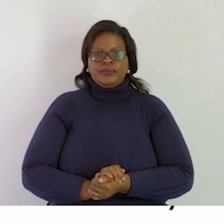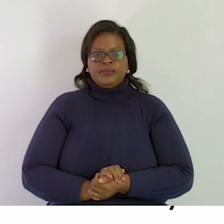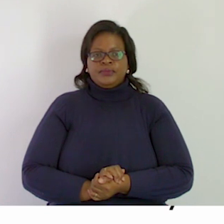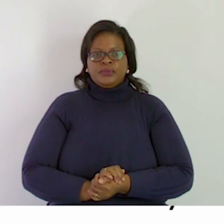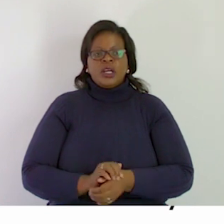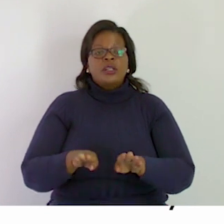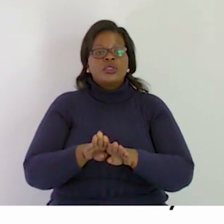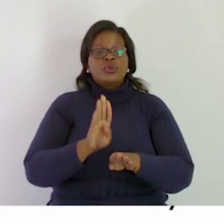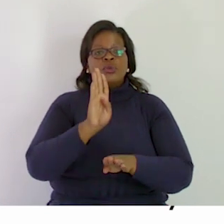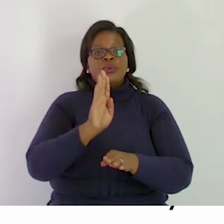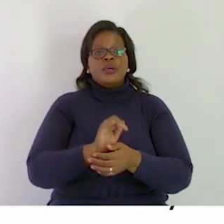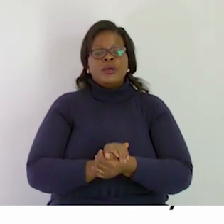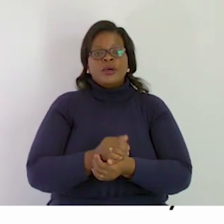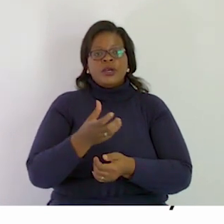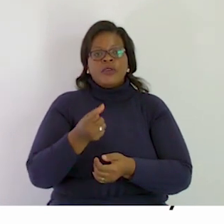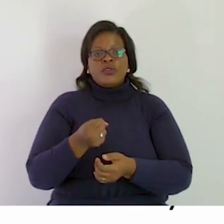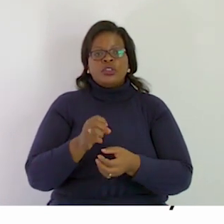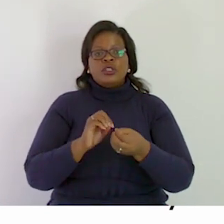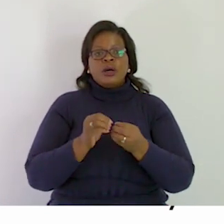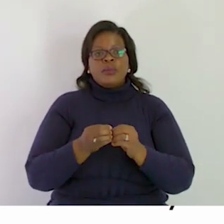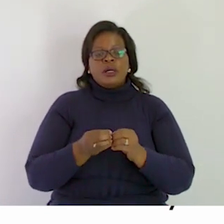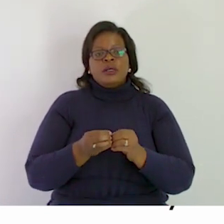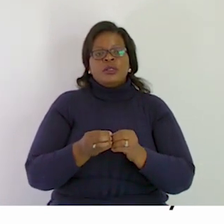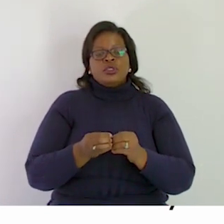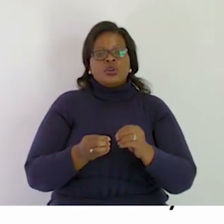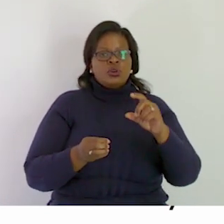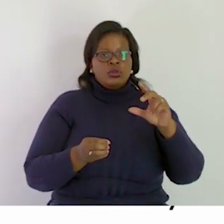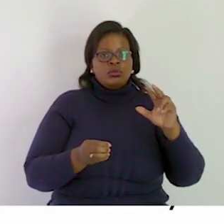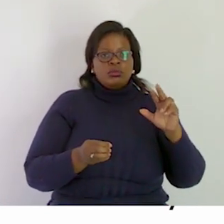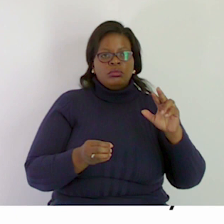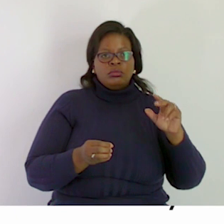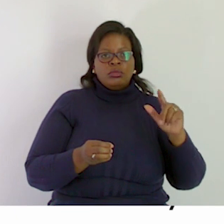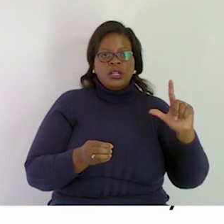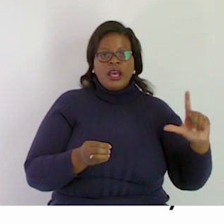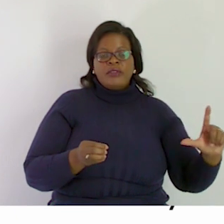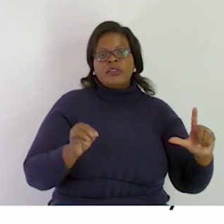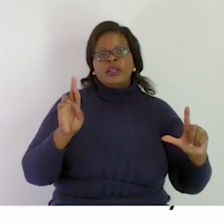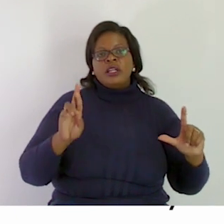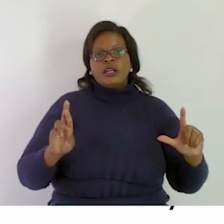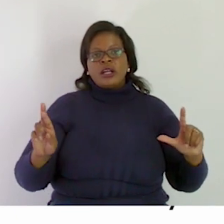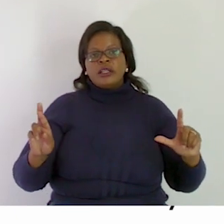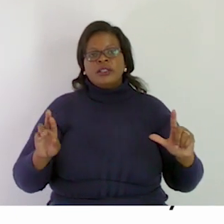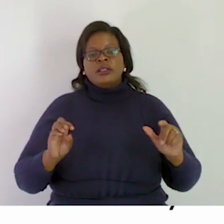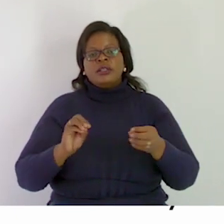Look at the numbers on your right-hand side and look at the numbers at your left-hand side. What is happening?